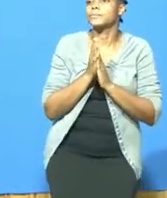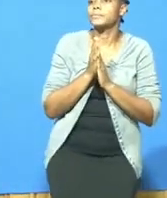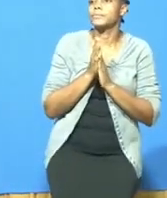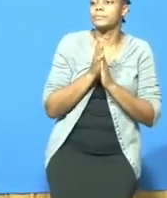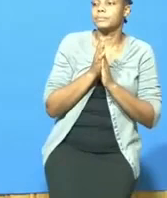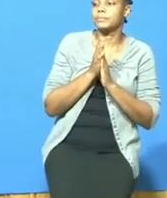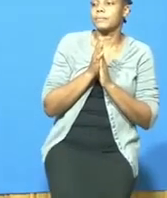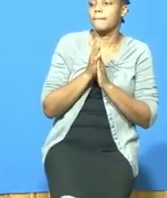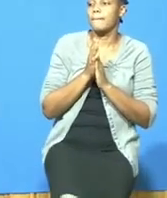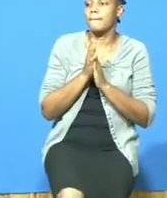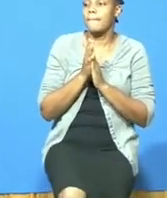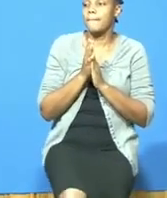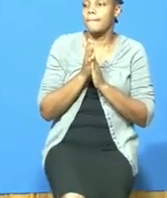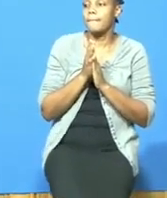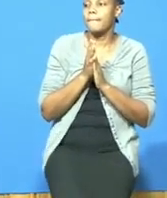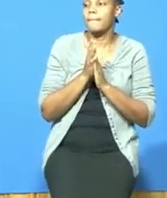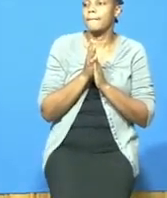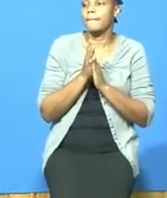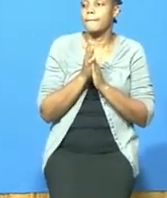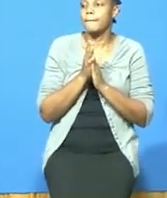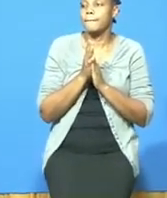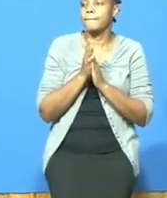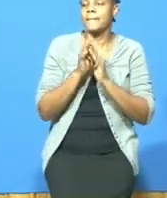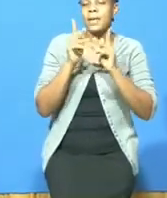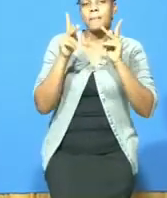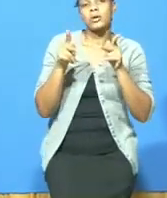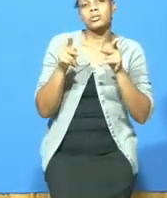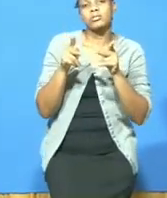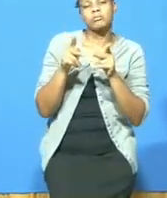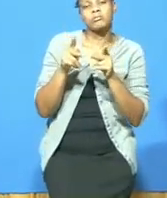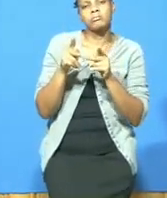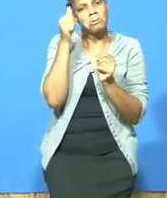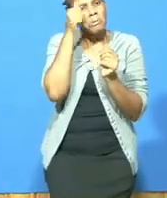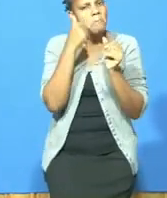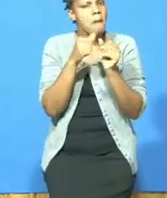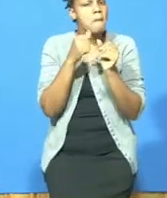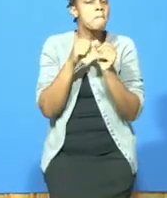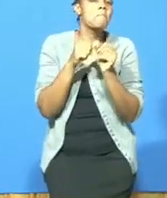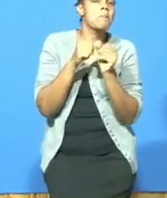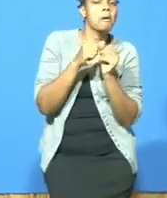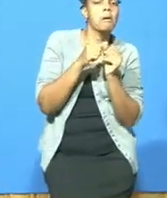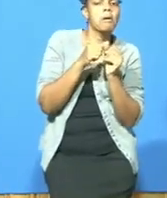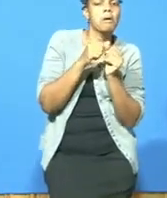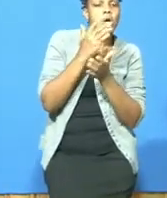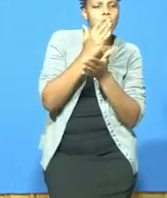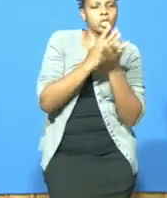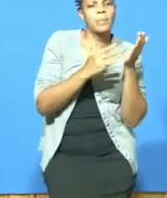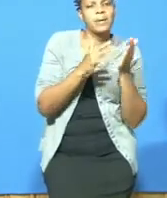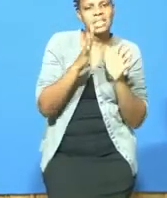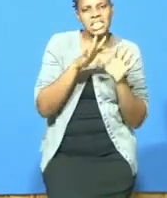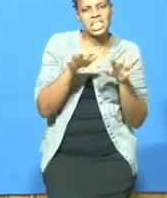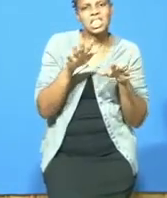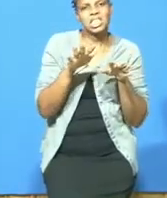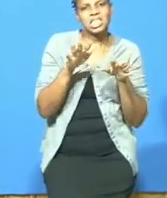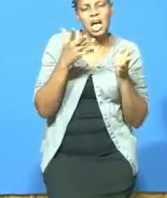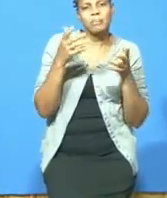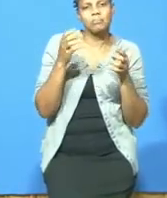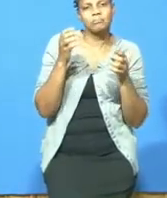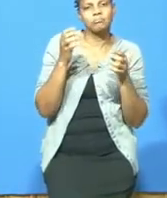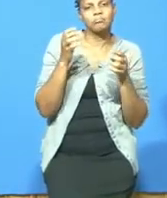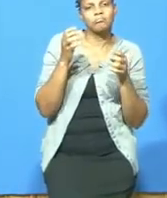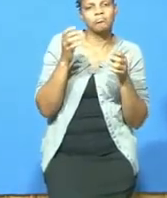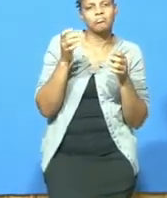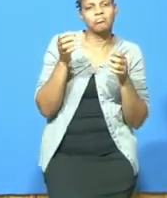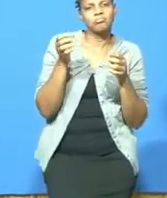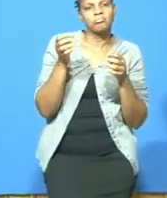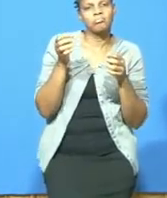be mindful of some of these issues as we look at the whole idea of suicide,